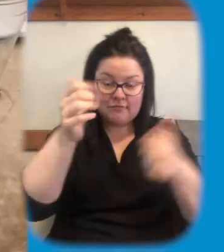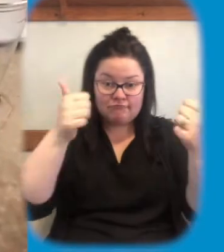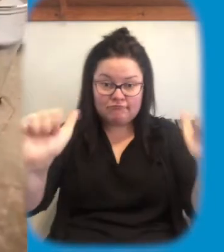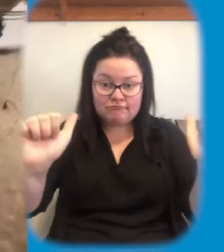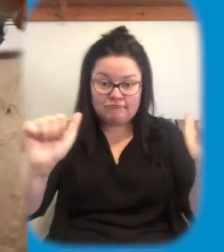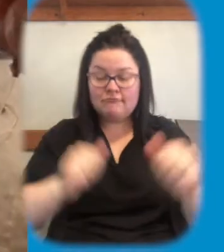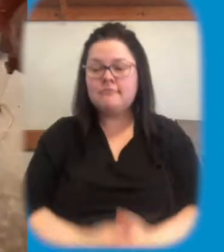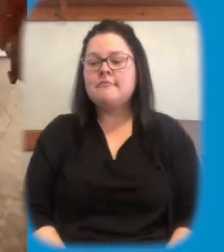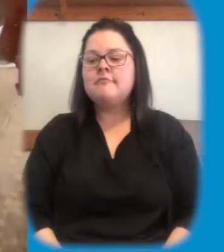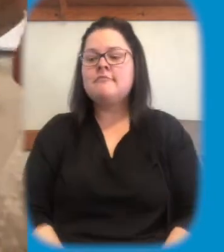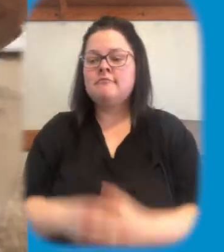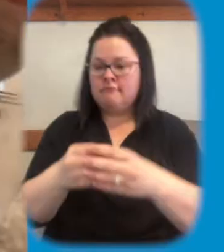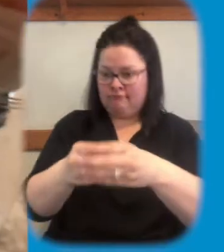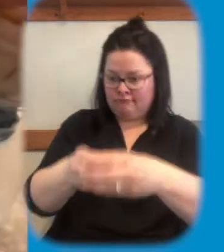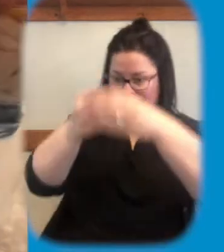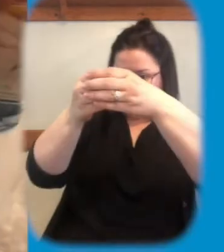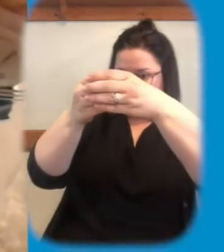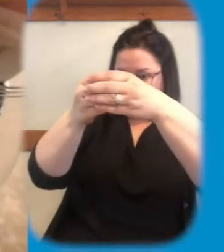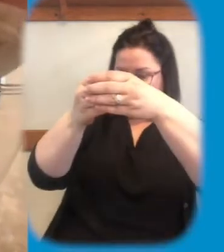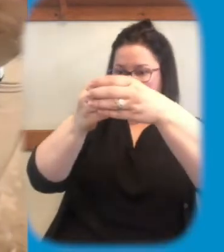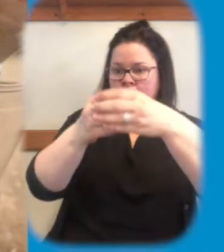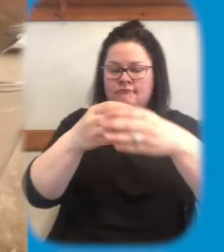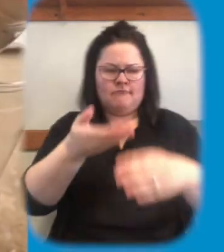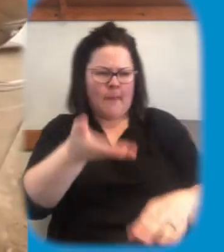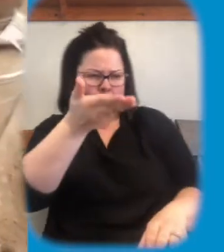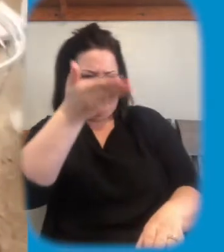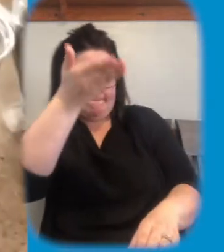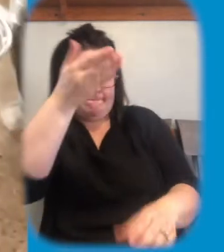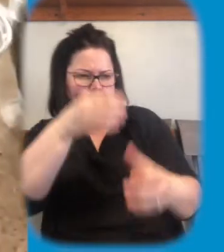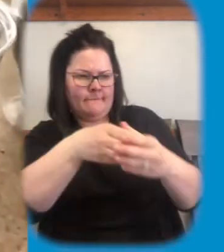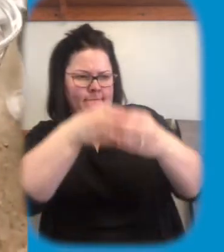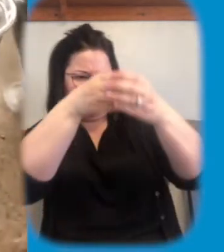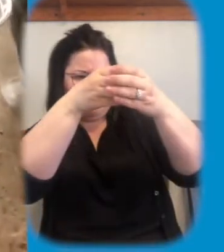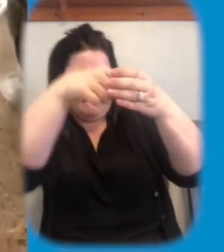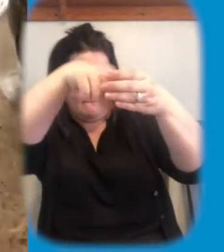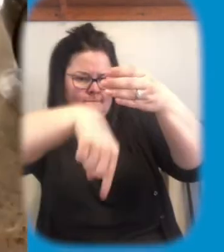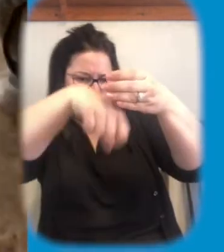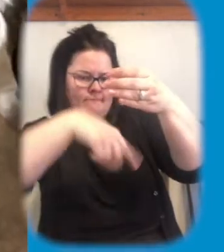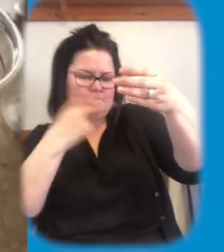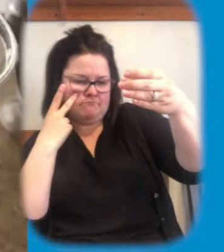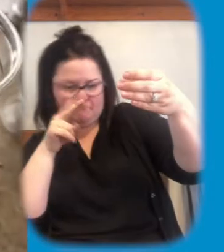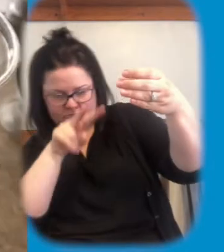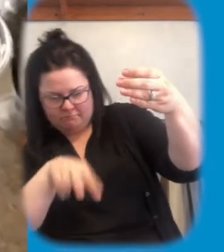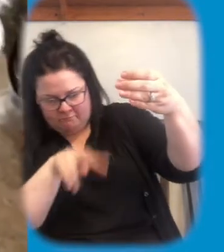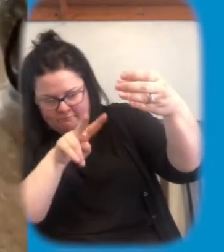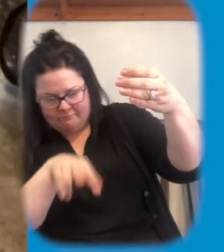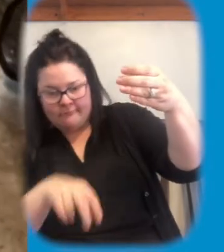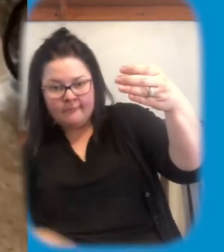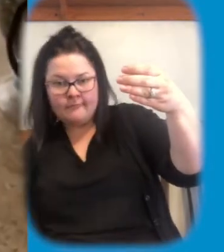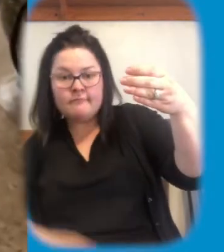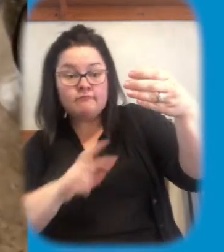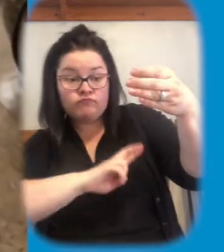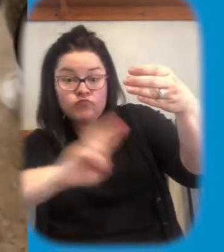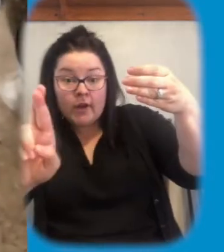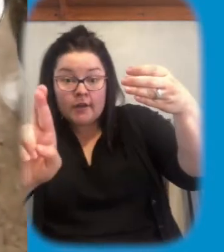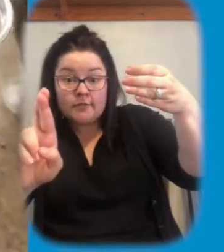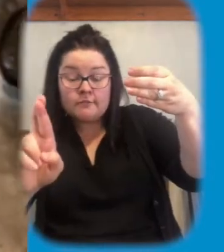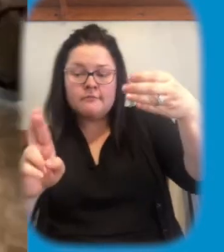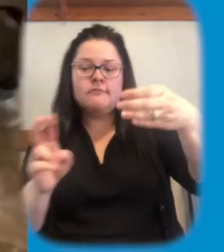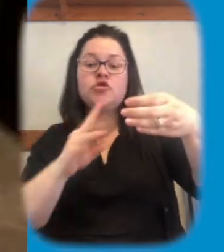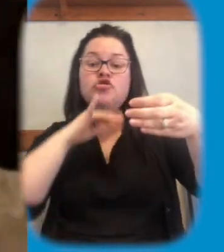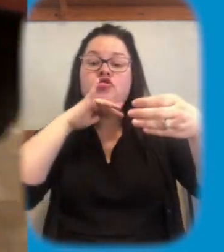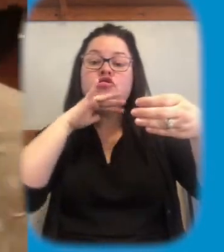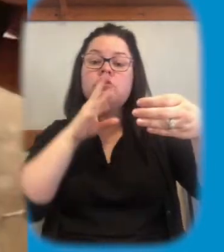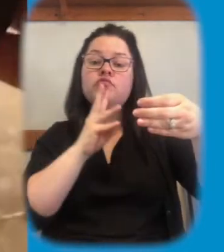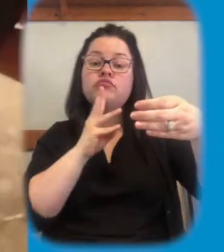let's see. Hold it up a little bit higher so that we have enough room for all the water to drip. Here we